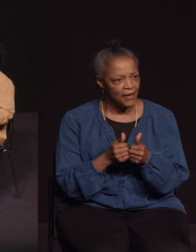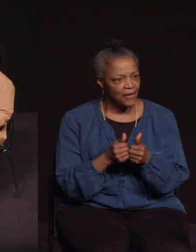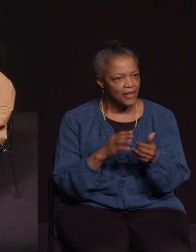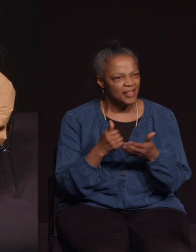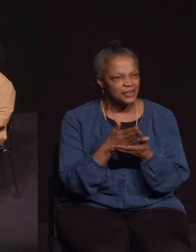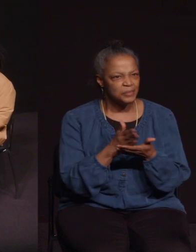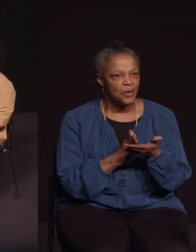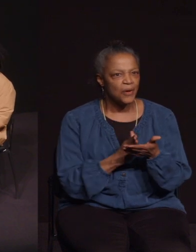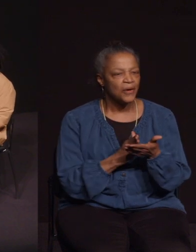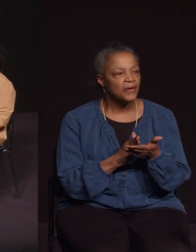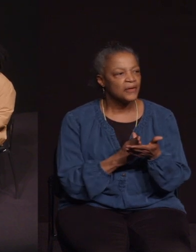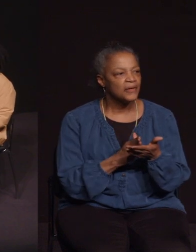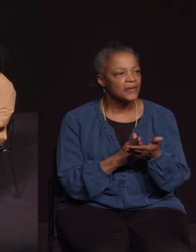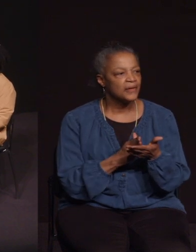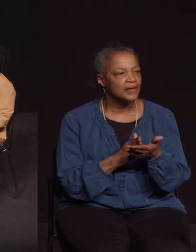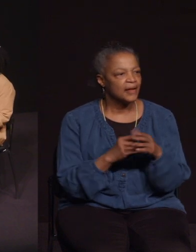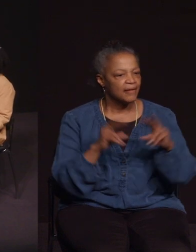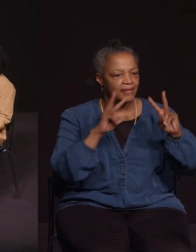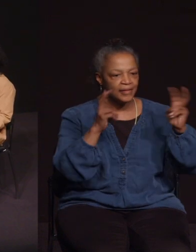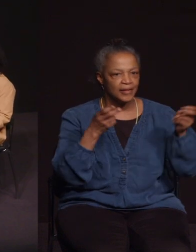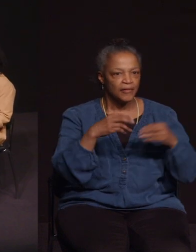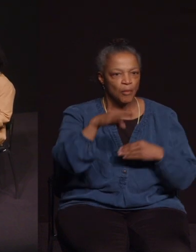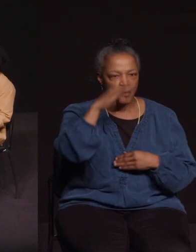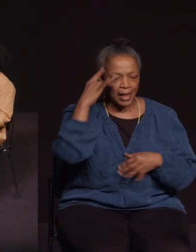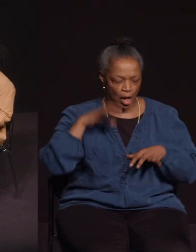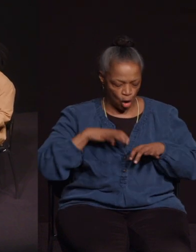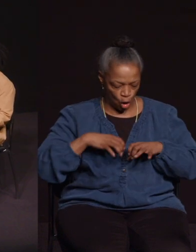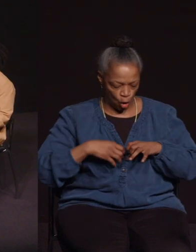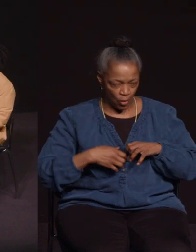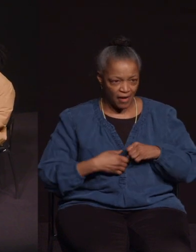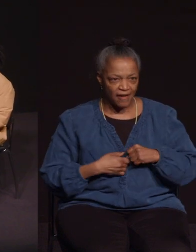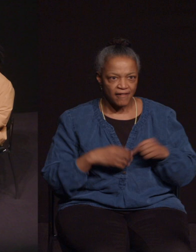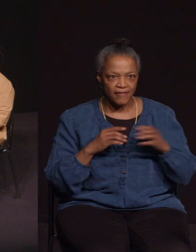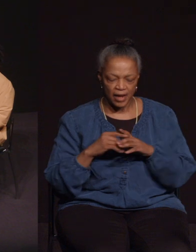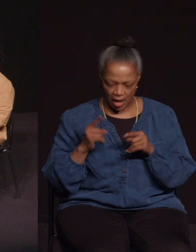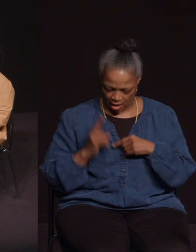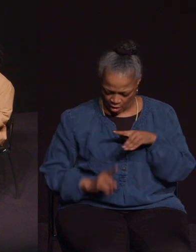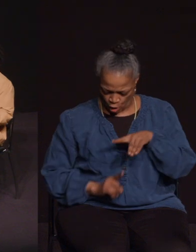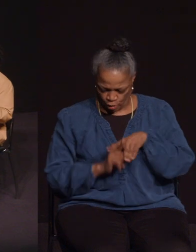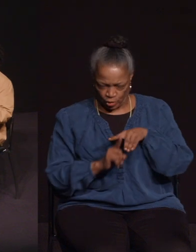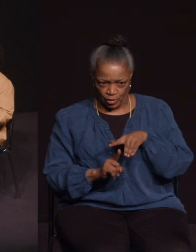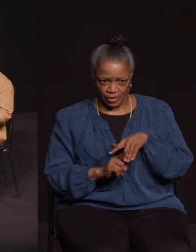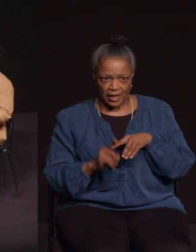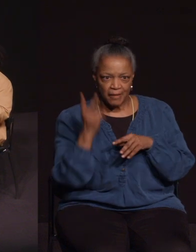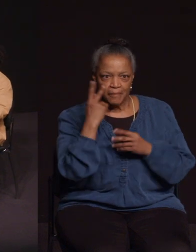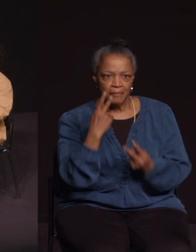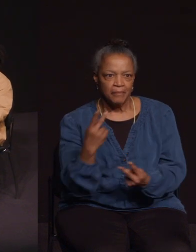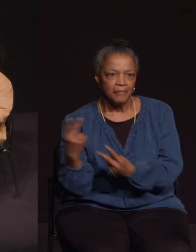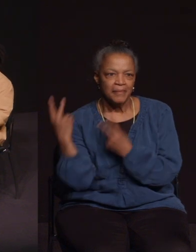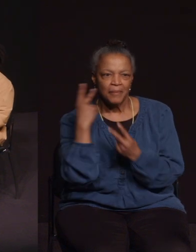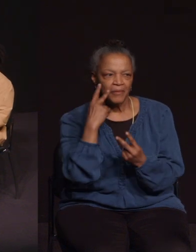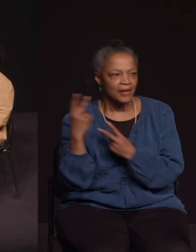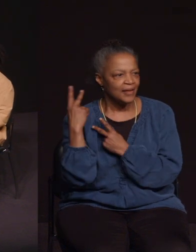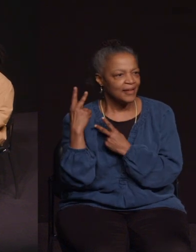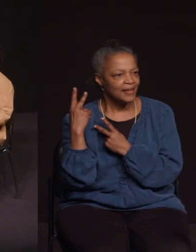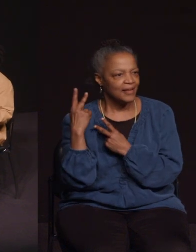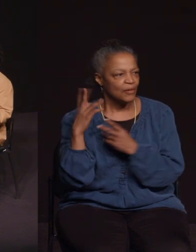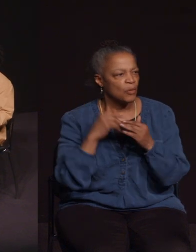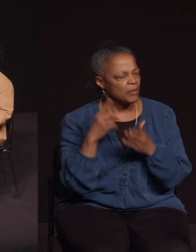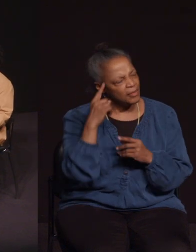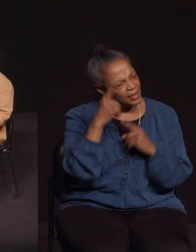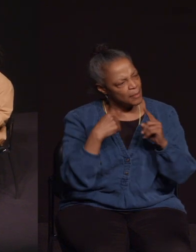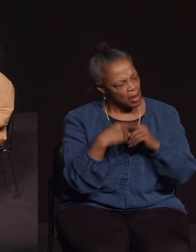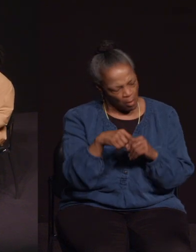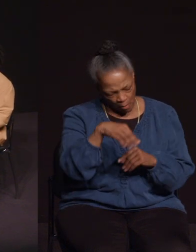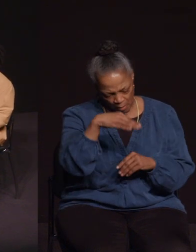section that I've titled Black Grief and Insurgent Memory, which is a way for us to think about not only